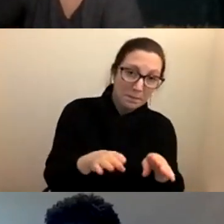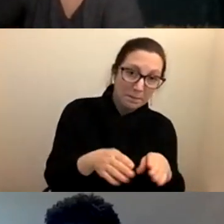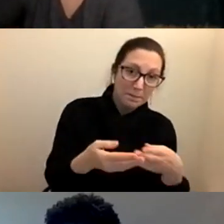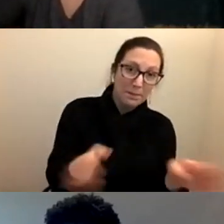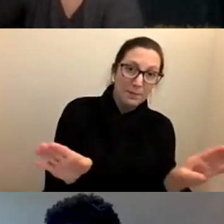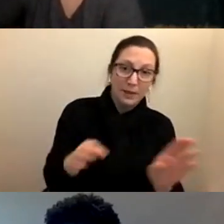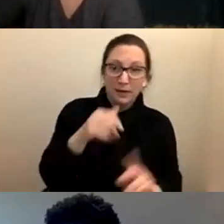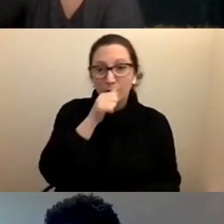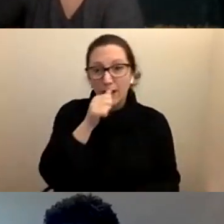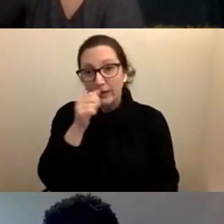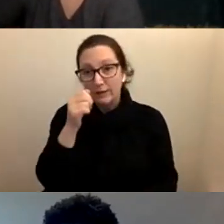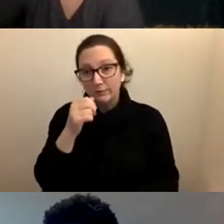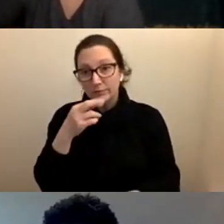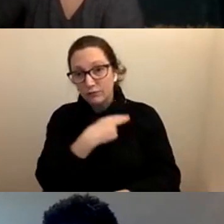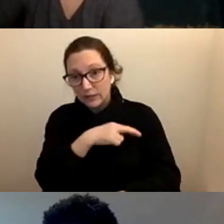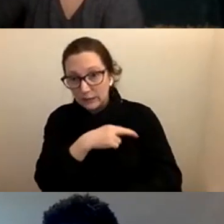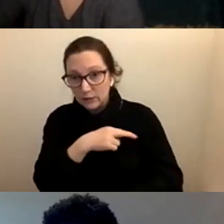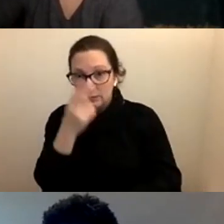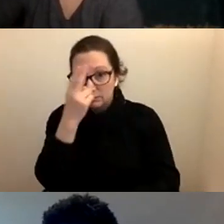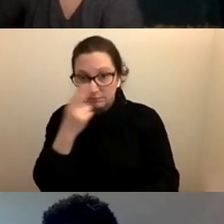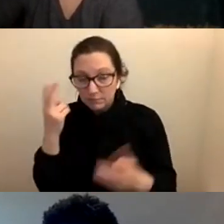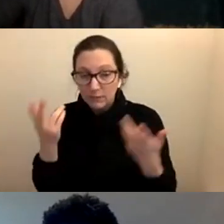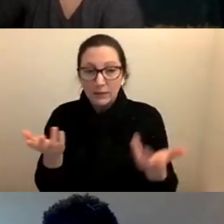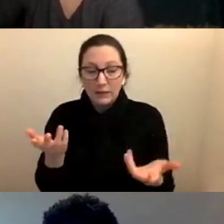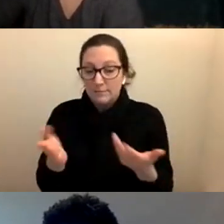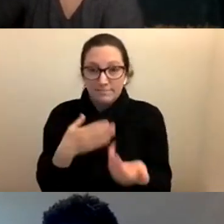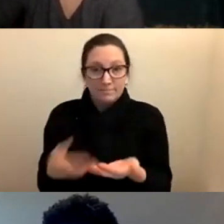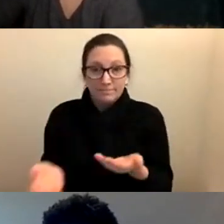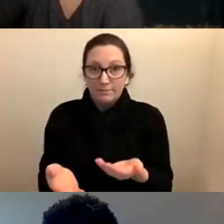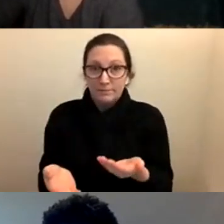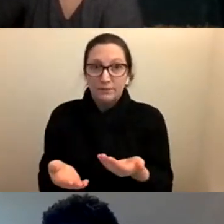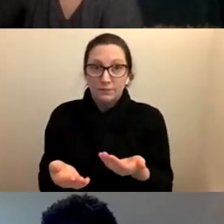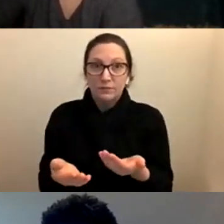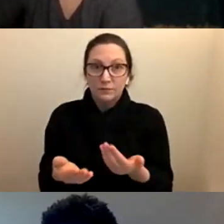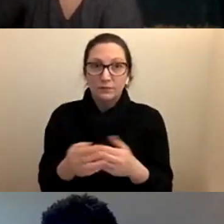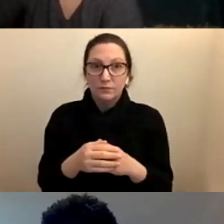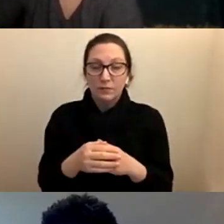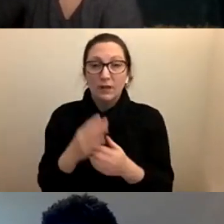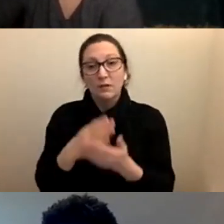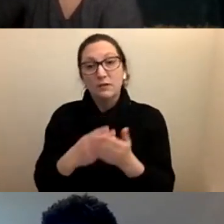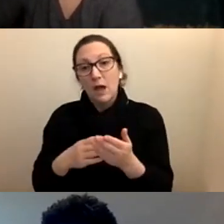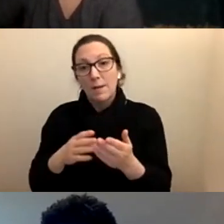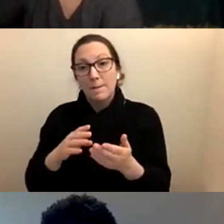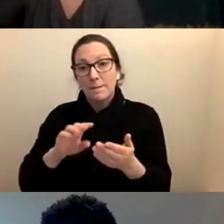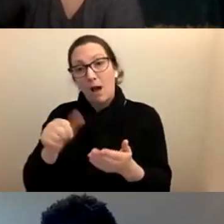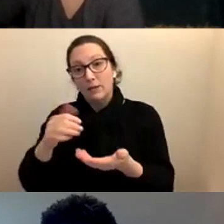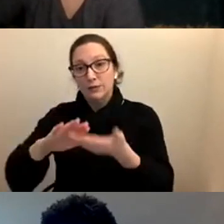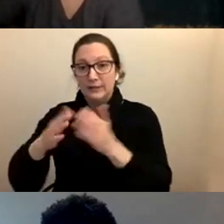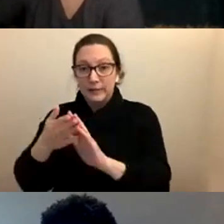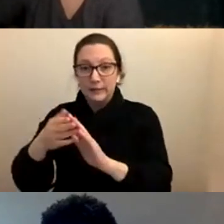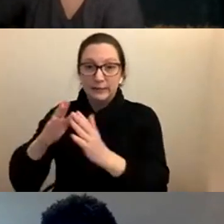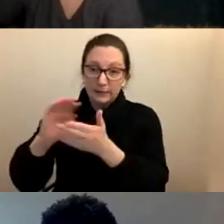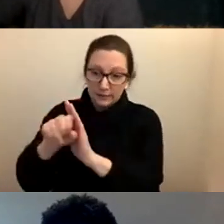parochial, is something that obviously is done in some other parts of the country, but is